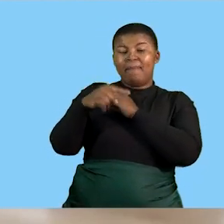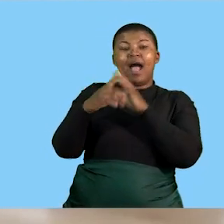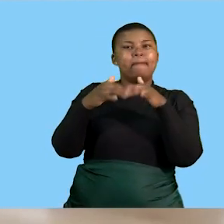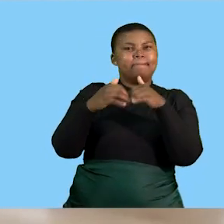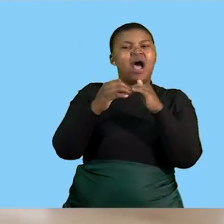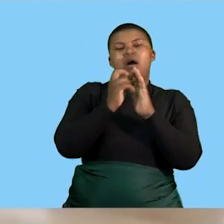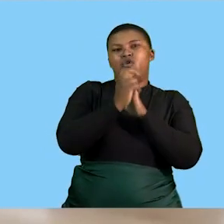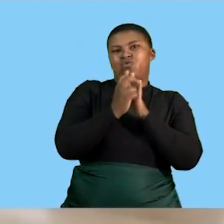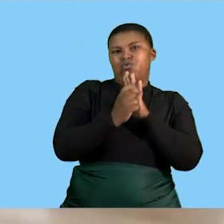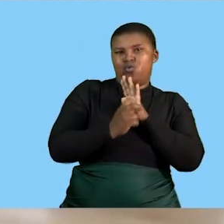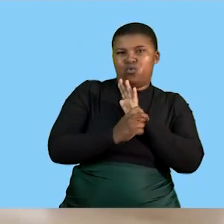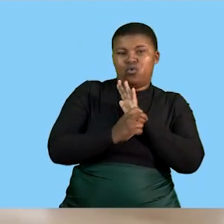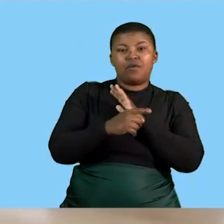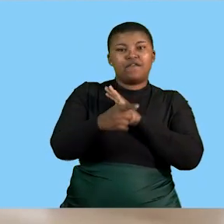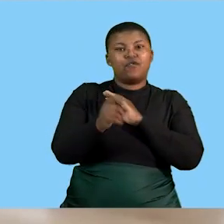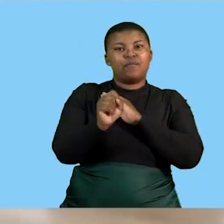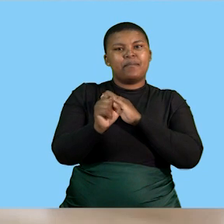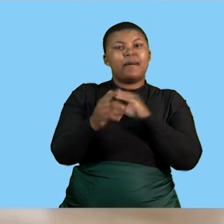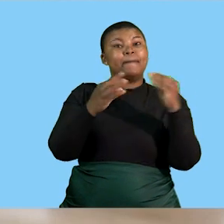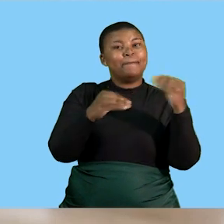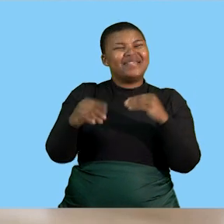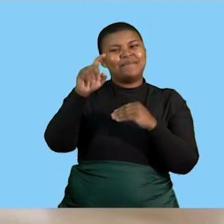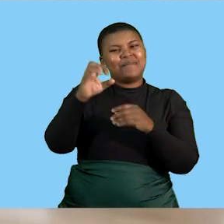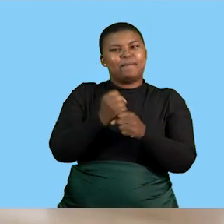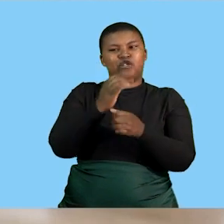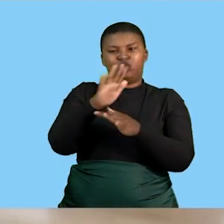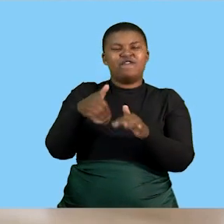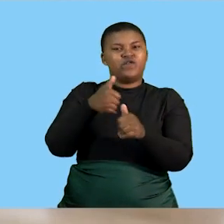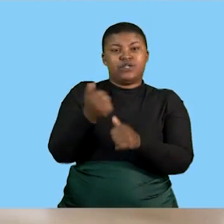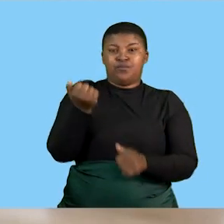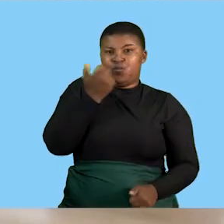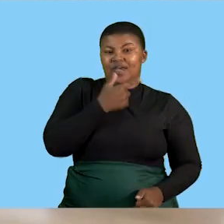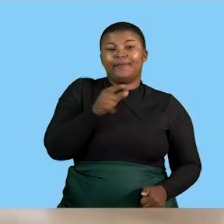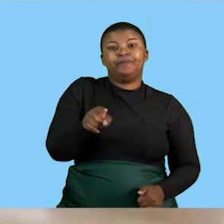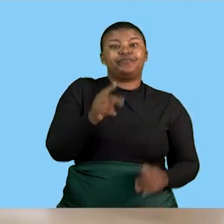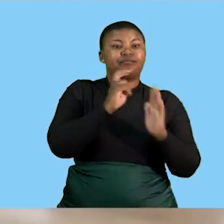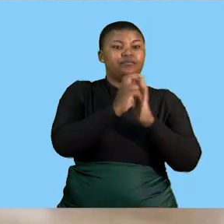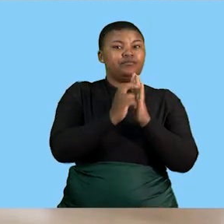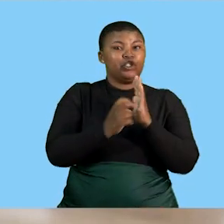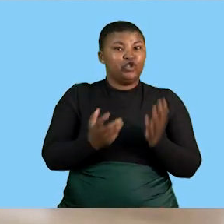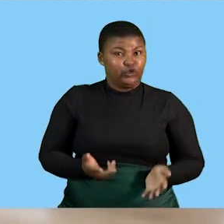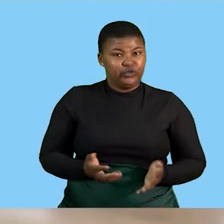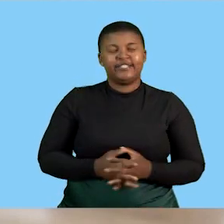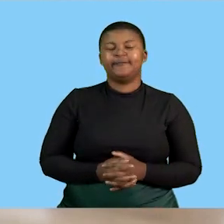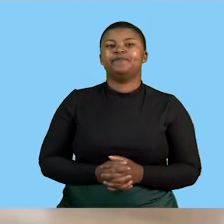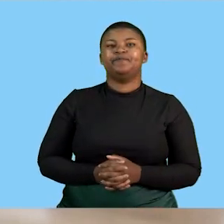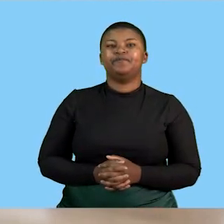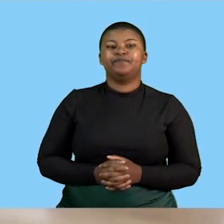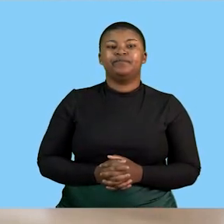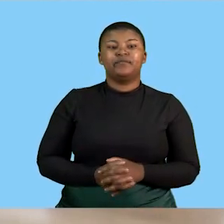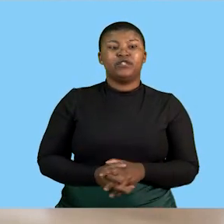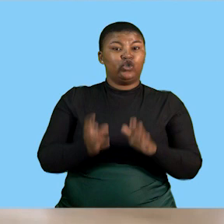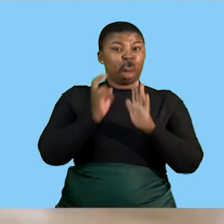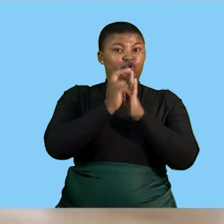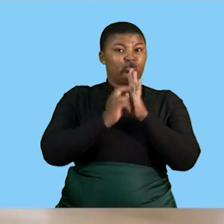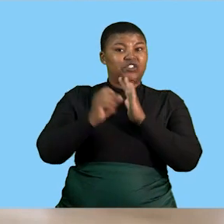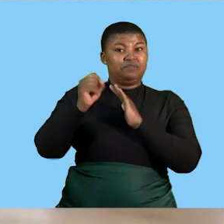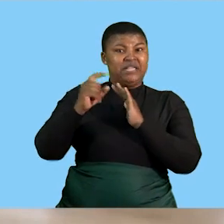at CBOs, NGOs, and unions. Our following example of the